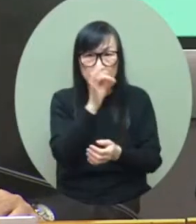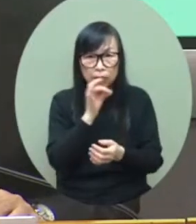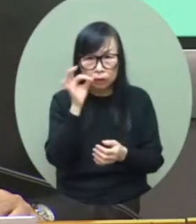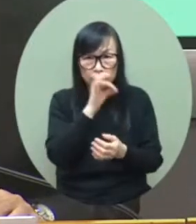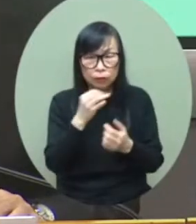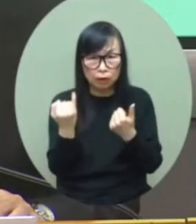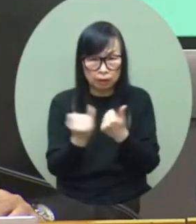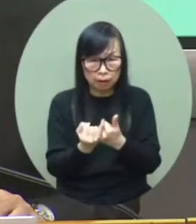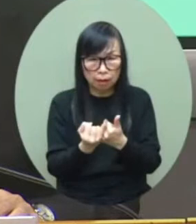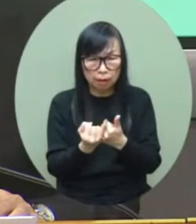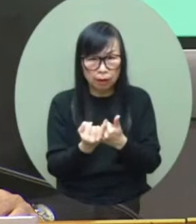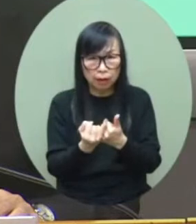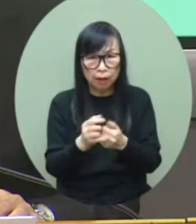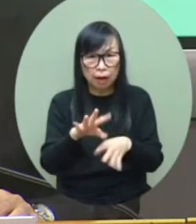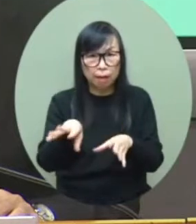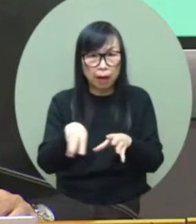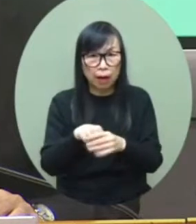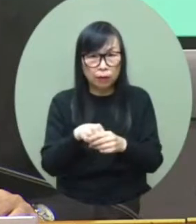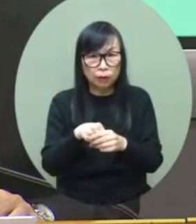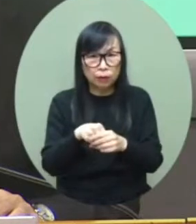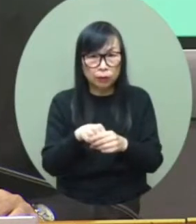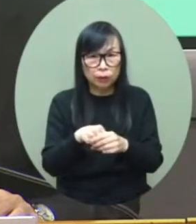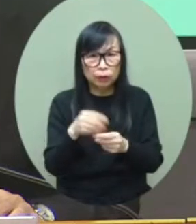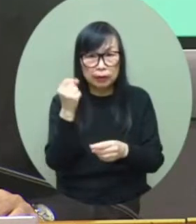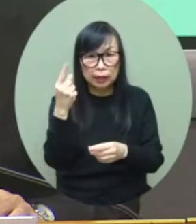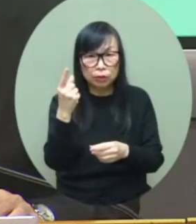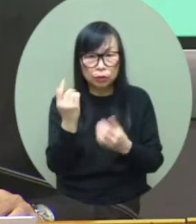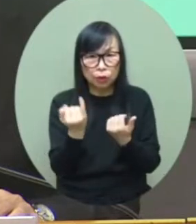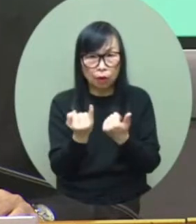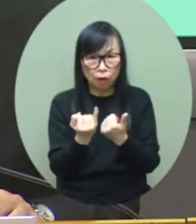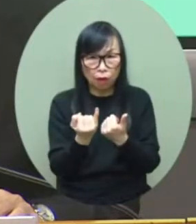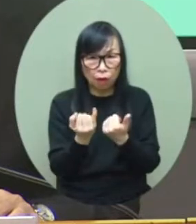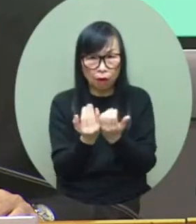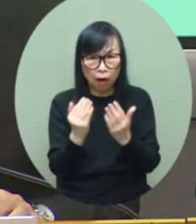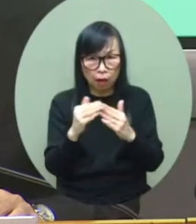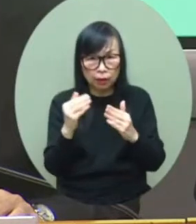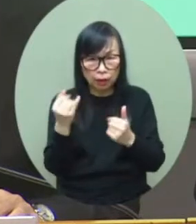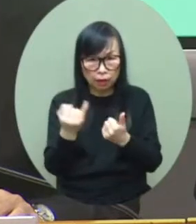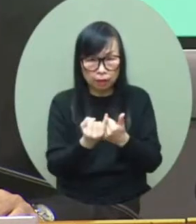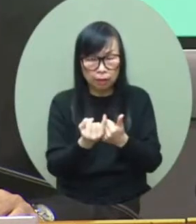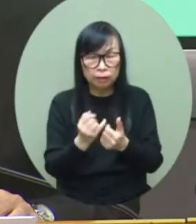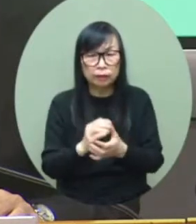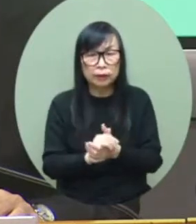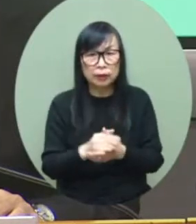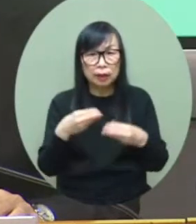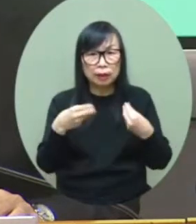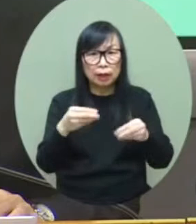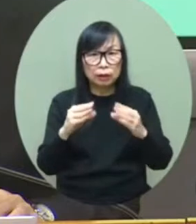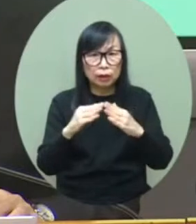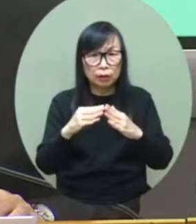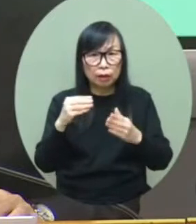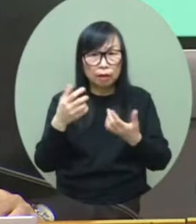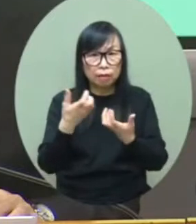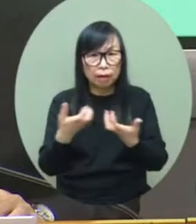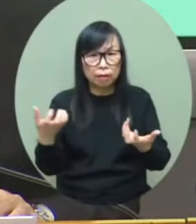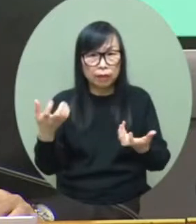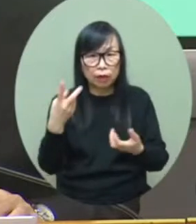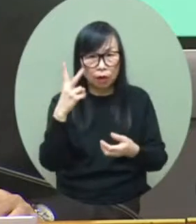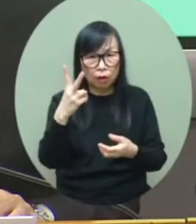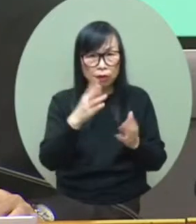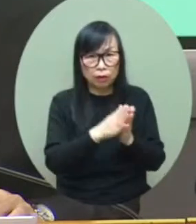from the 22nd of February, the arrangement extend to primary school students, kindergarten students, also special school